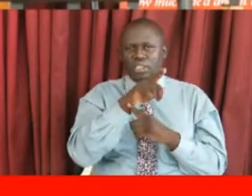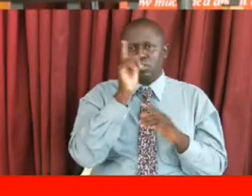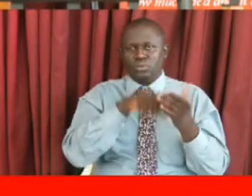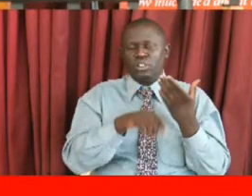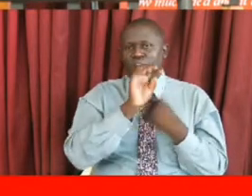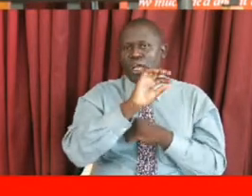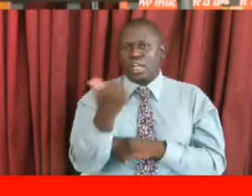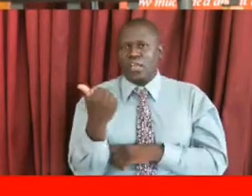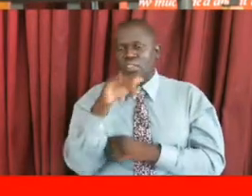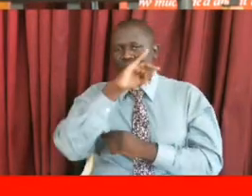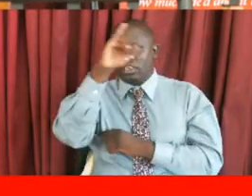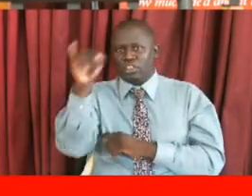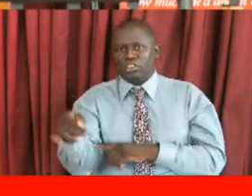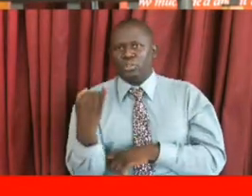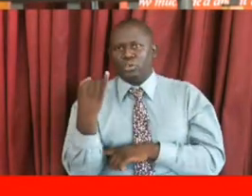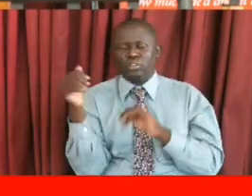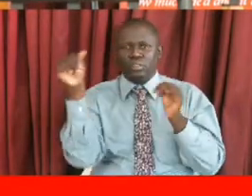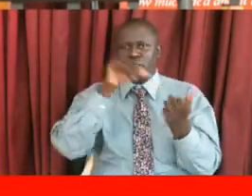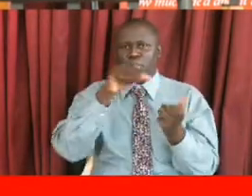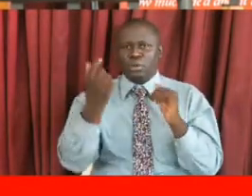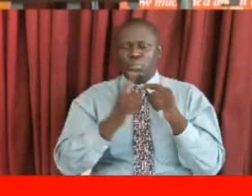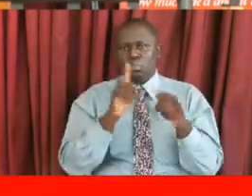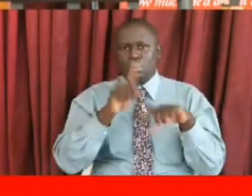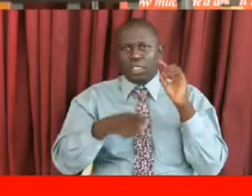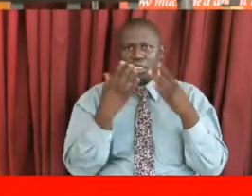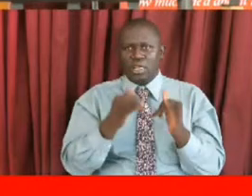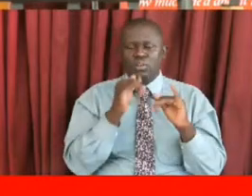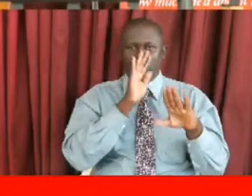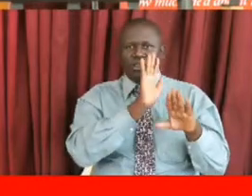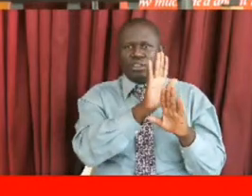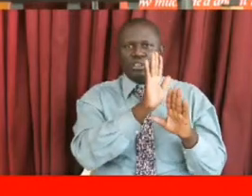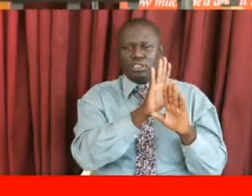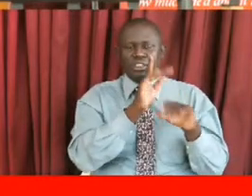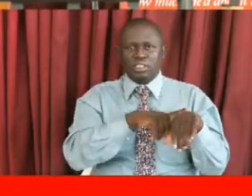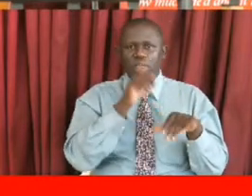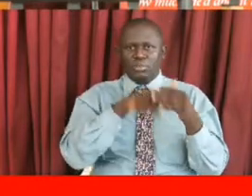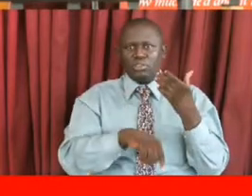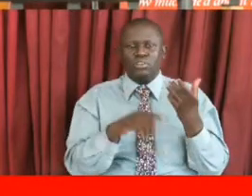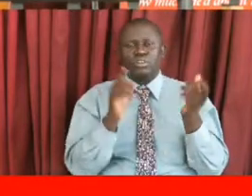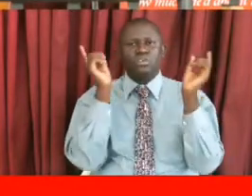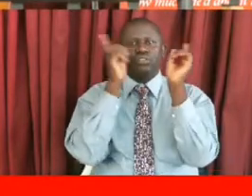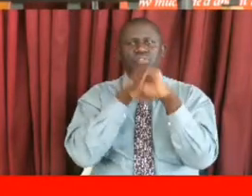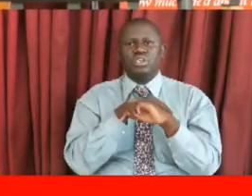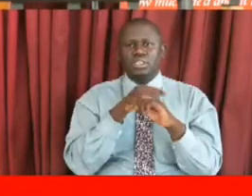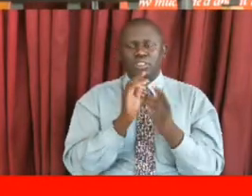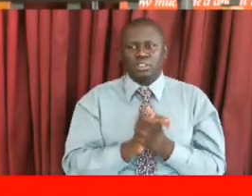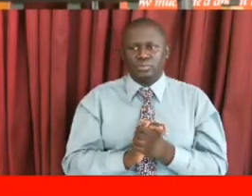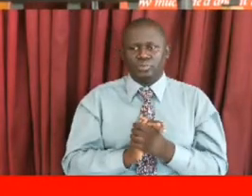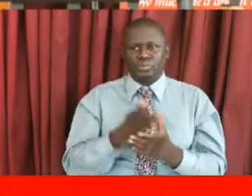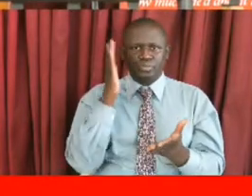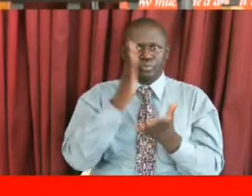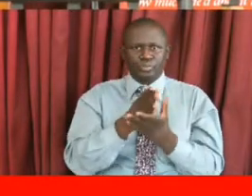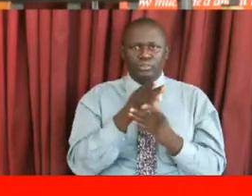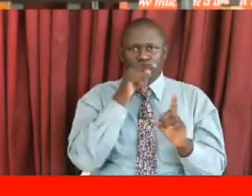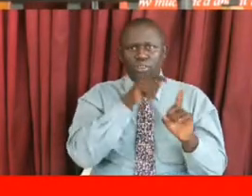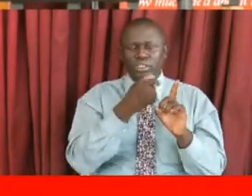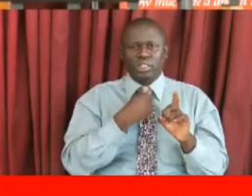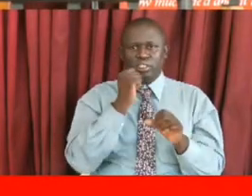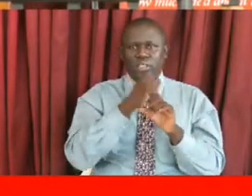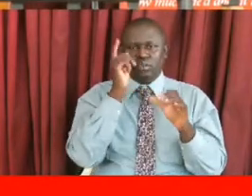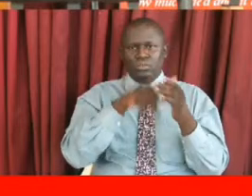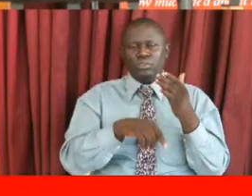telling us his time is up he has already introduced